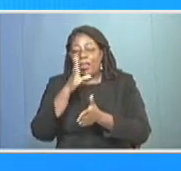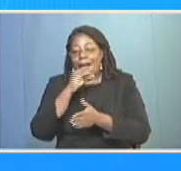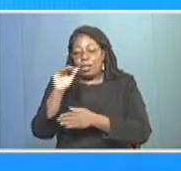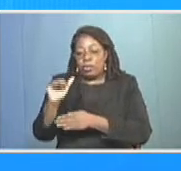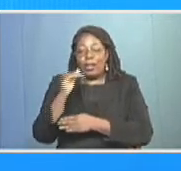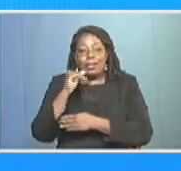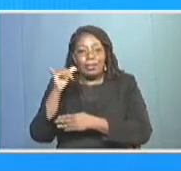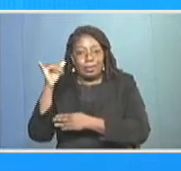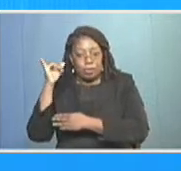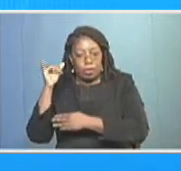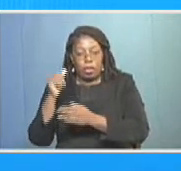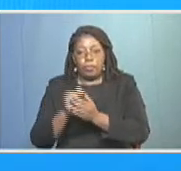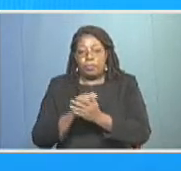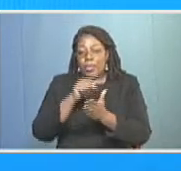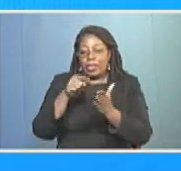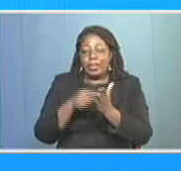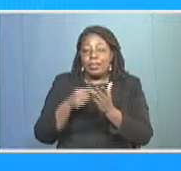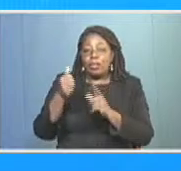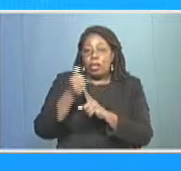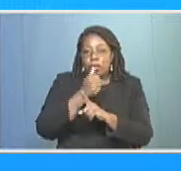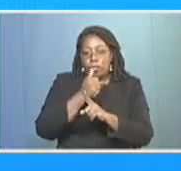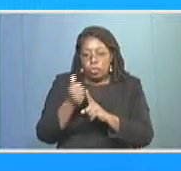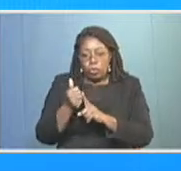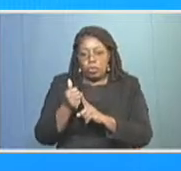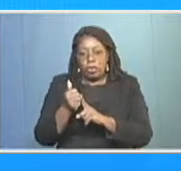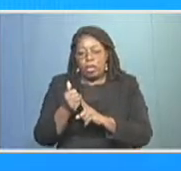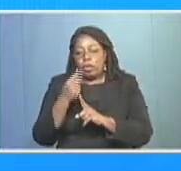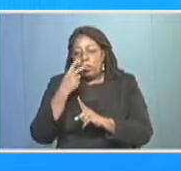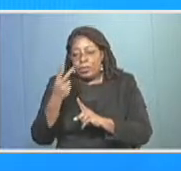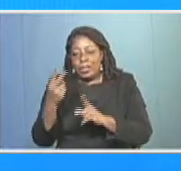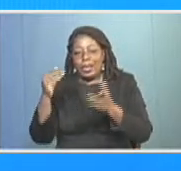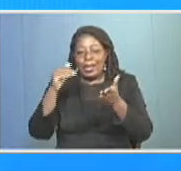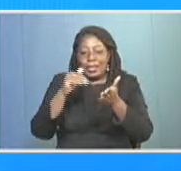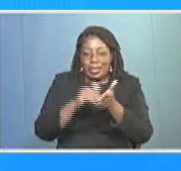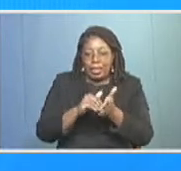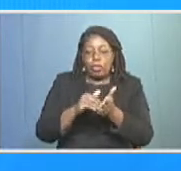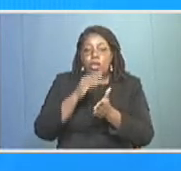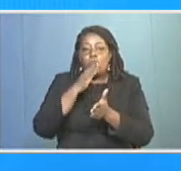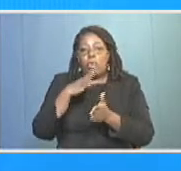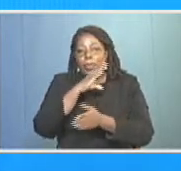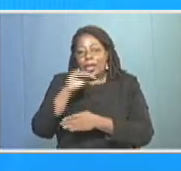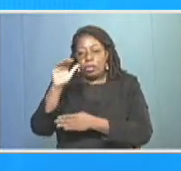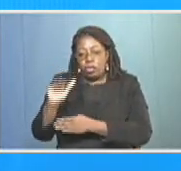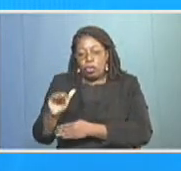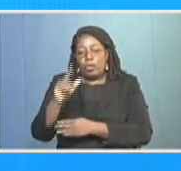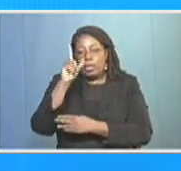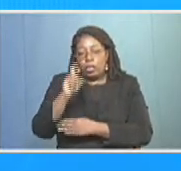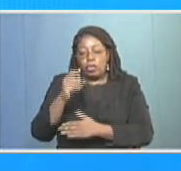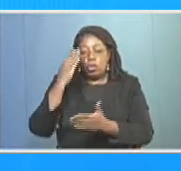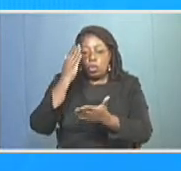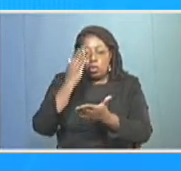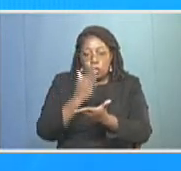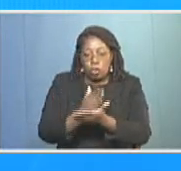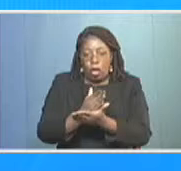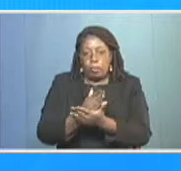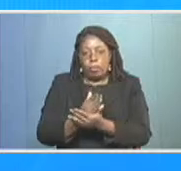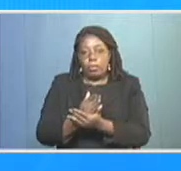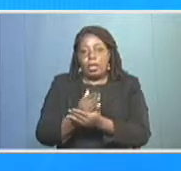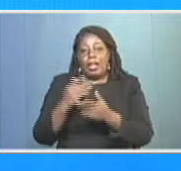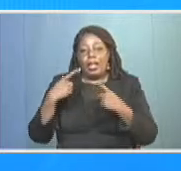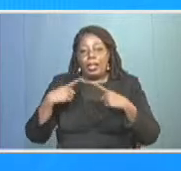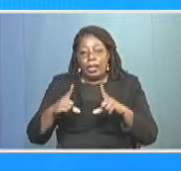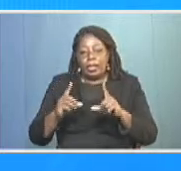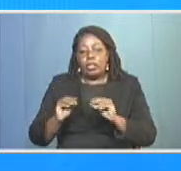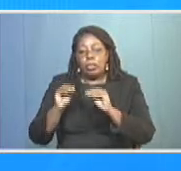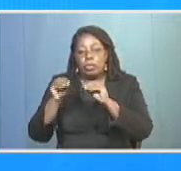To us, this abuse at will against women and children must stop. Behind all our tears, let's put some action.